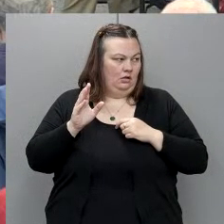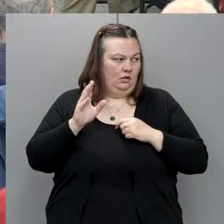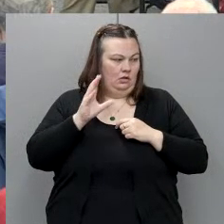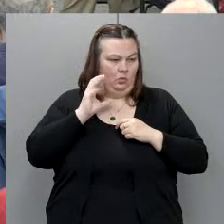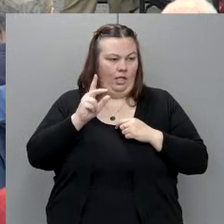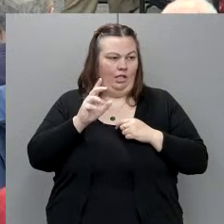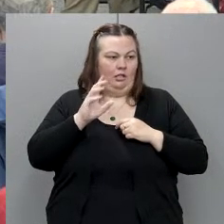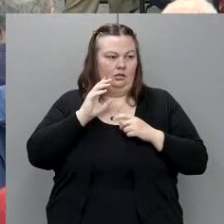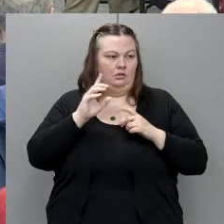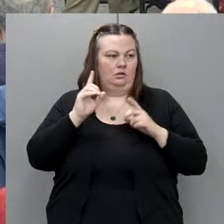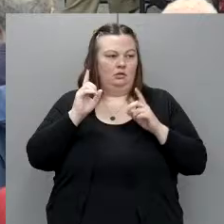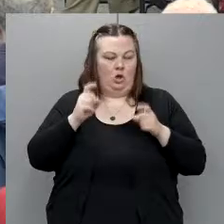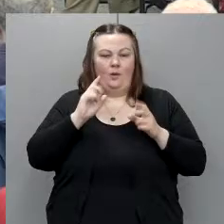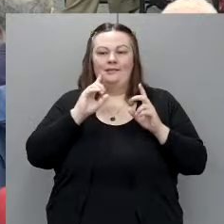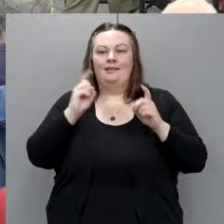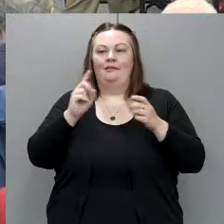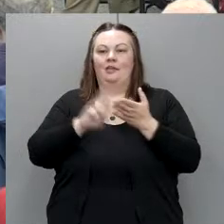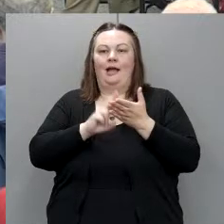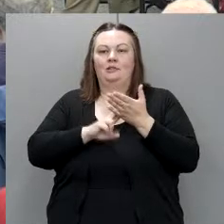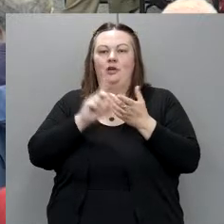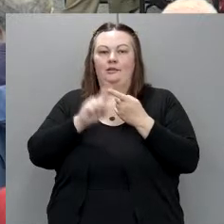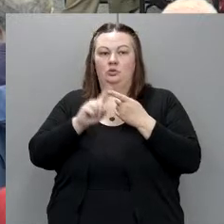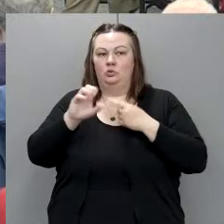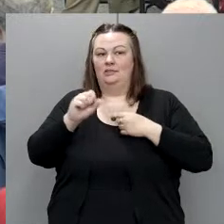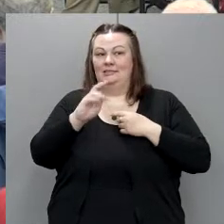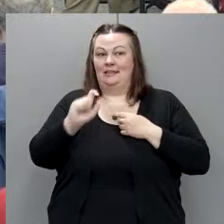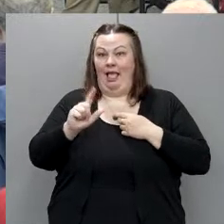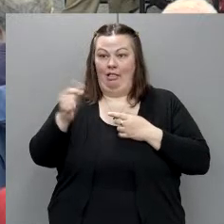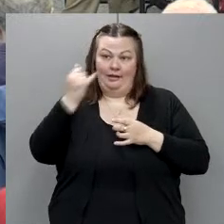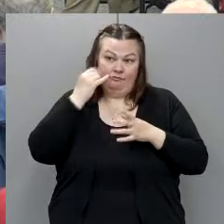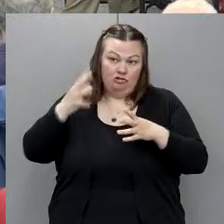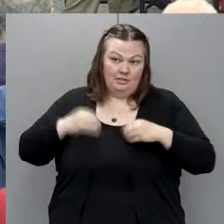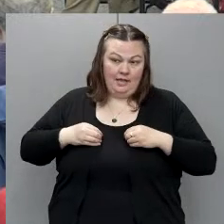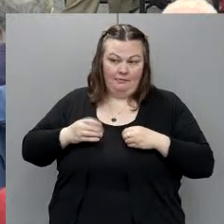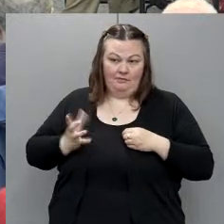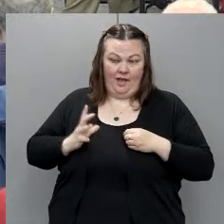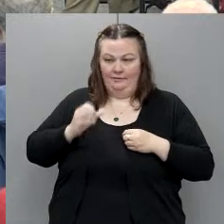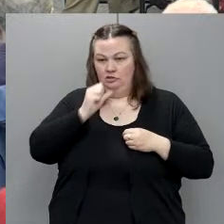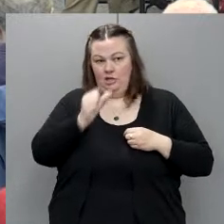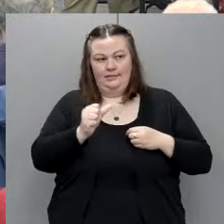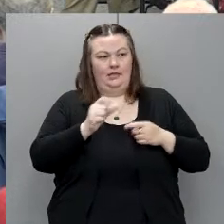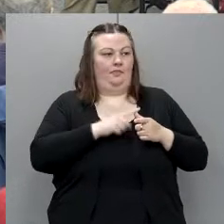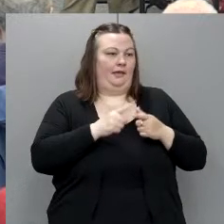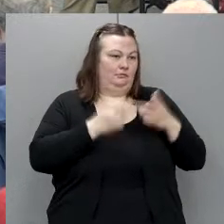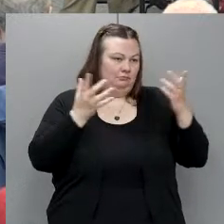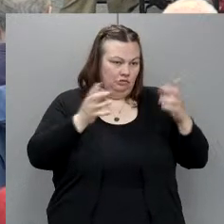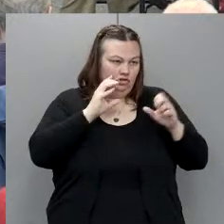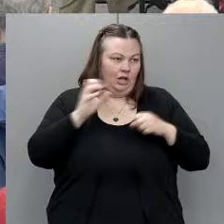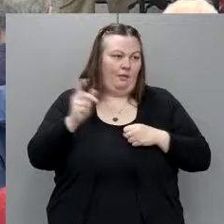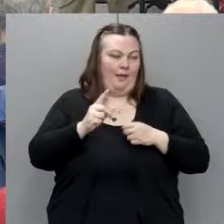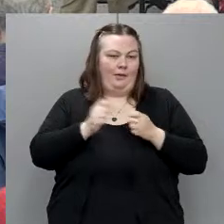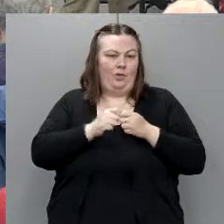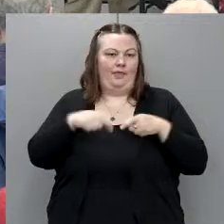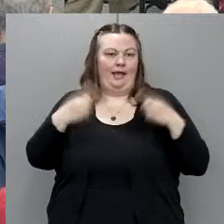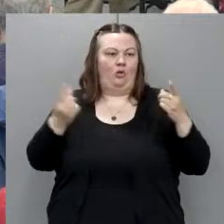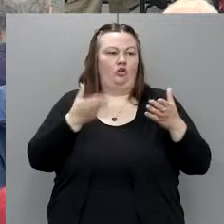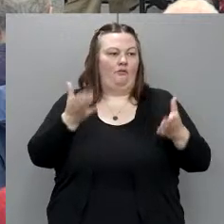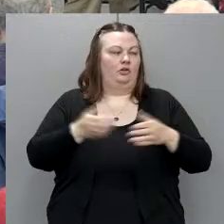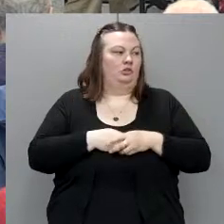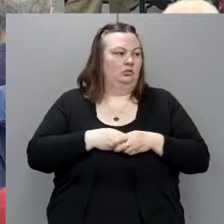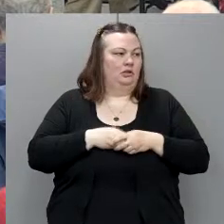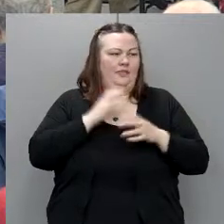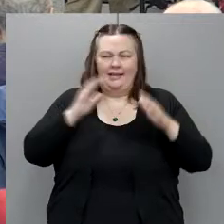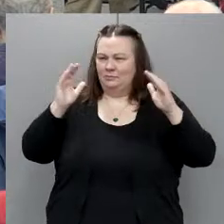go and give the contract to Shonda. And if she accepts it, fine. If she doesn't, she can come back with a counter.